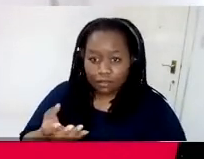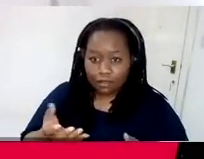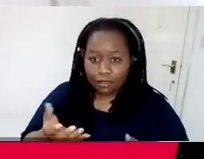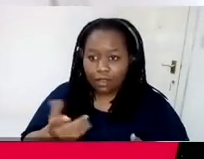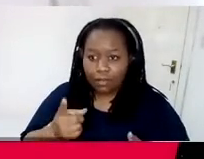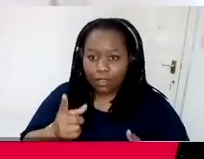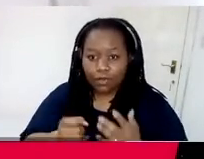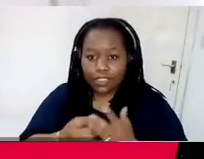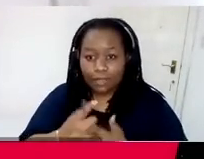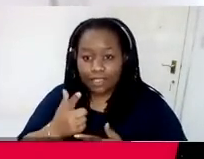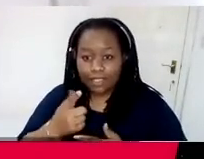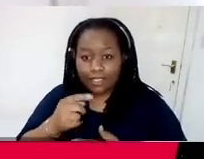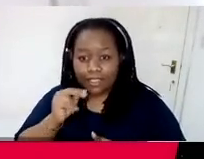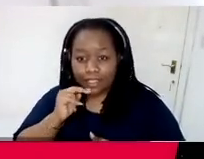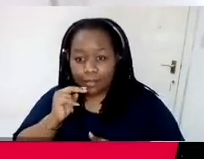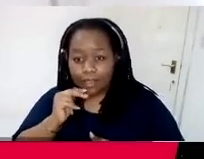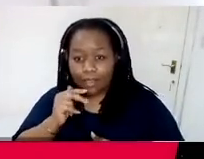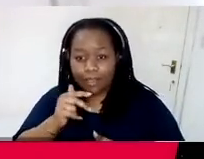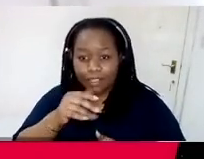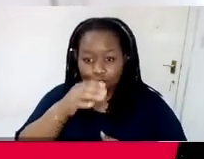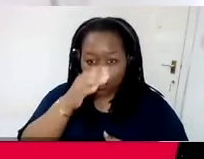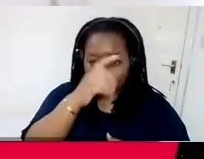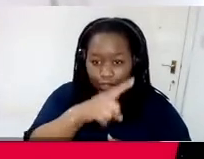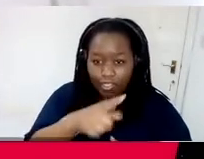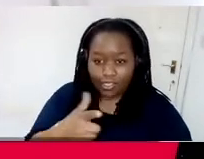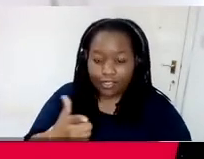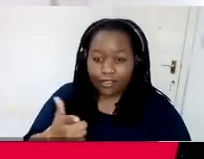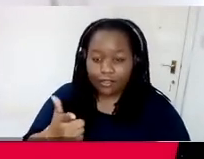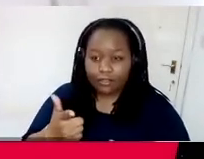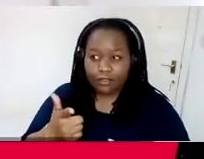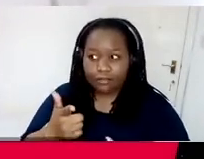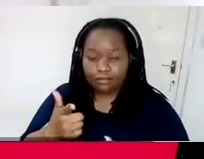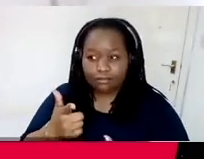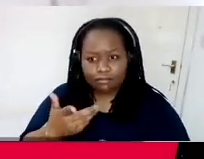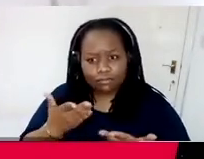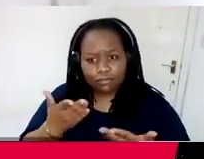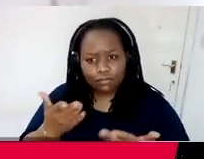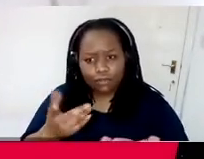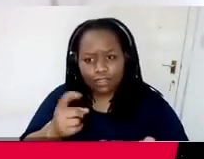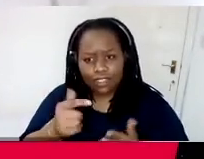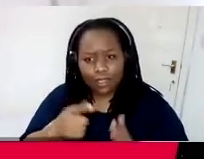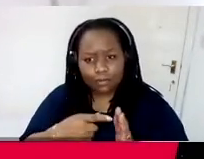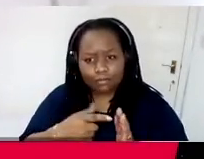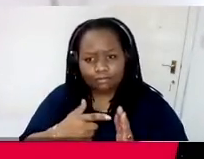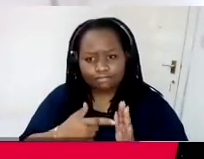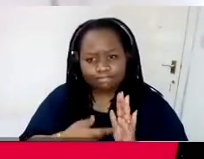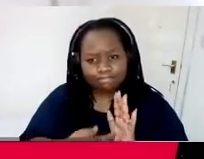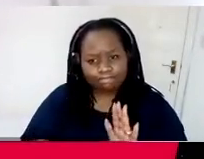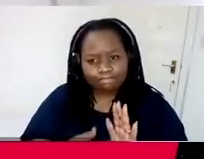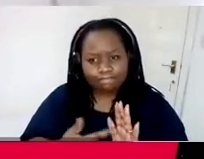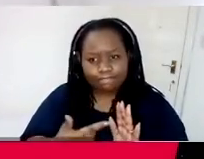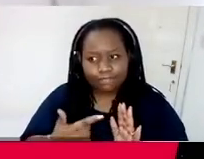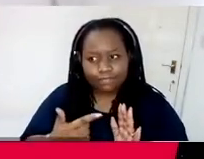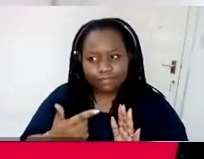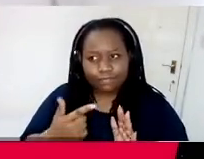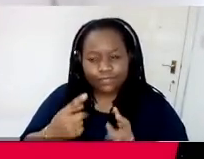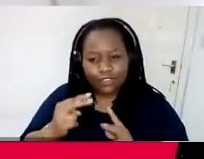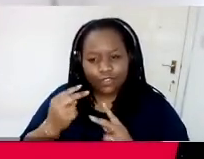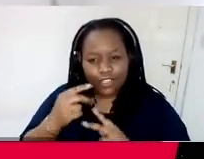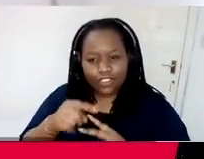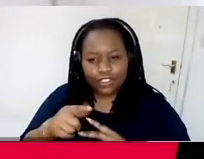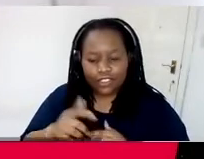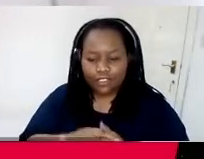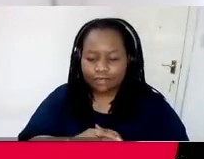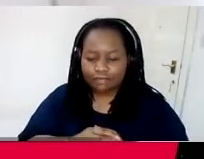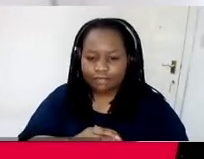Yemen and in Turkey, and offer some reflections on UK arms export policy. So the